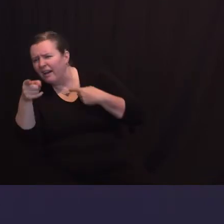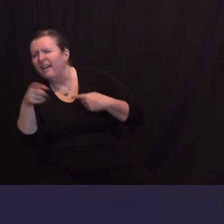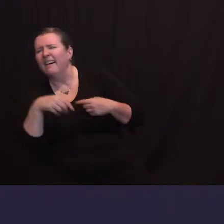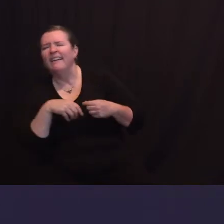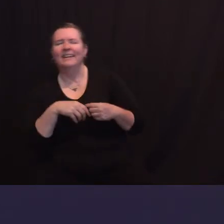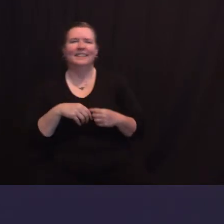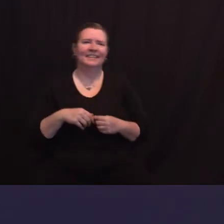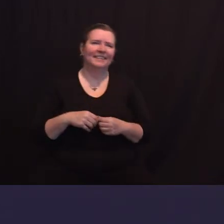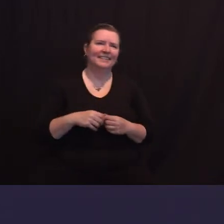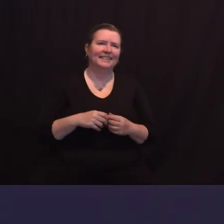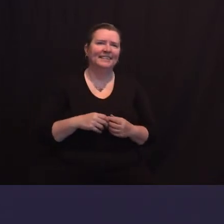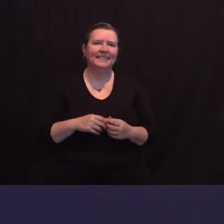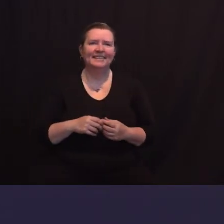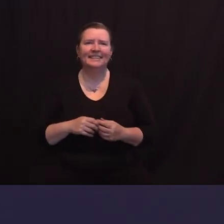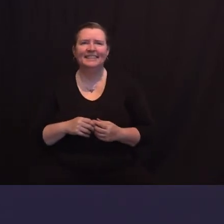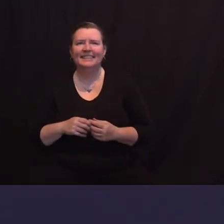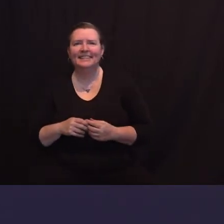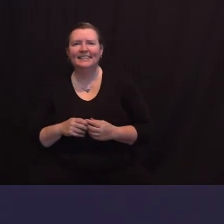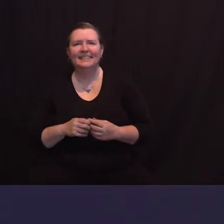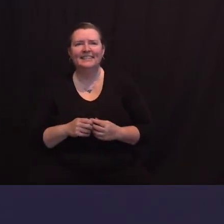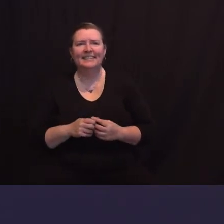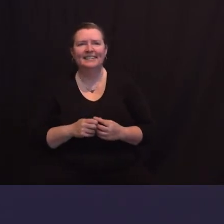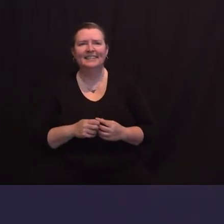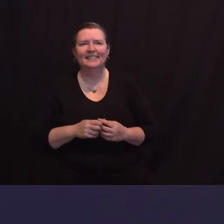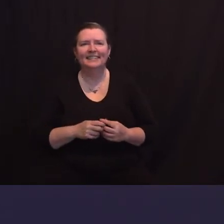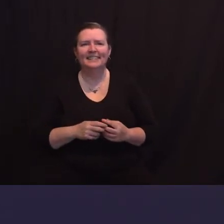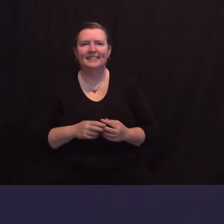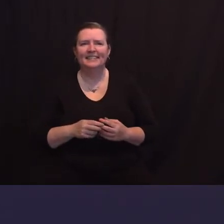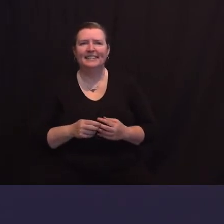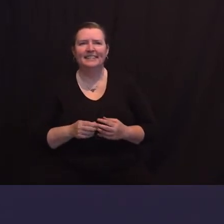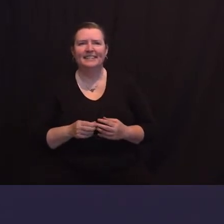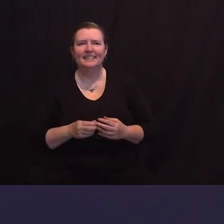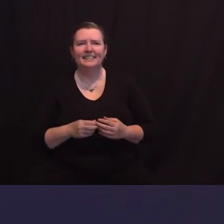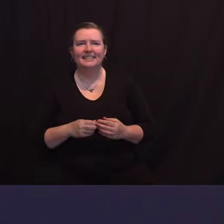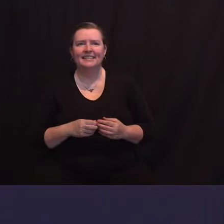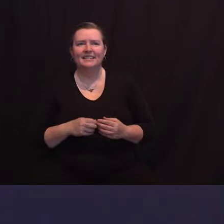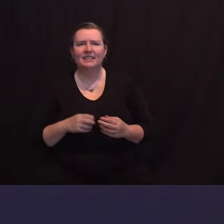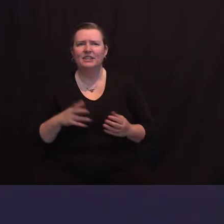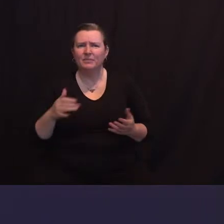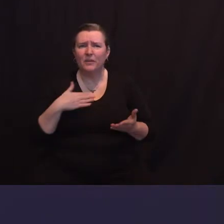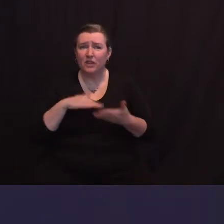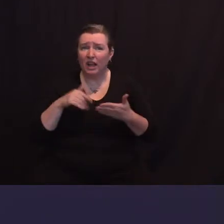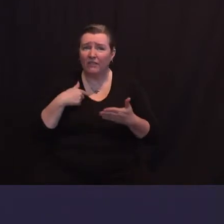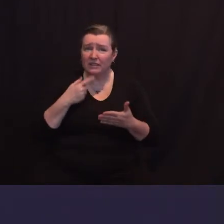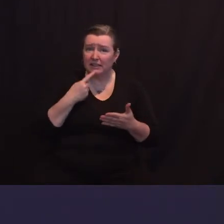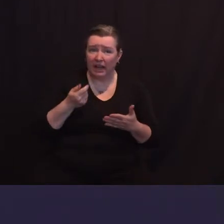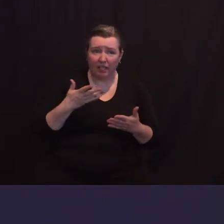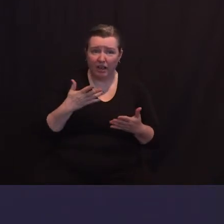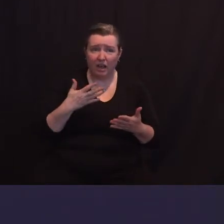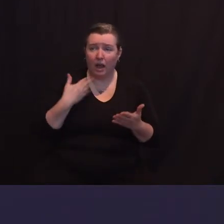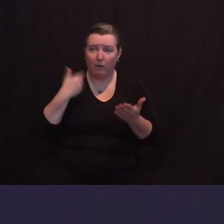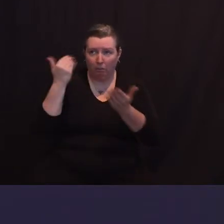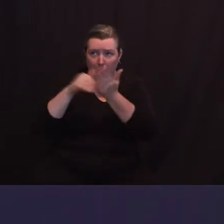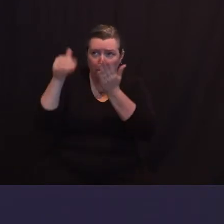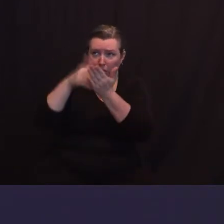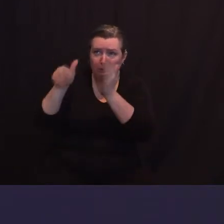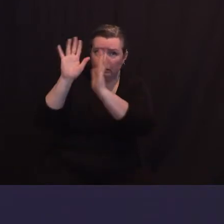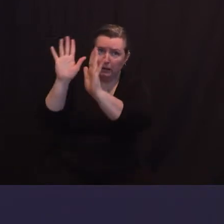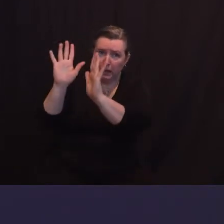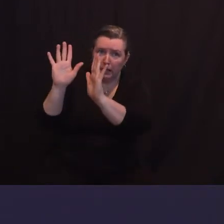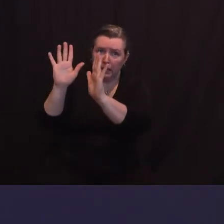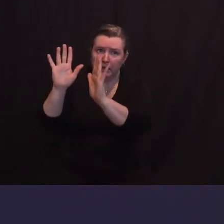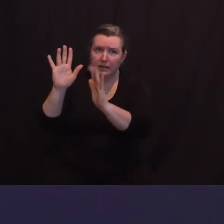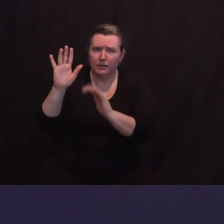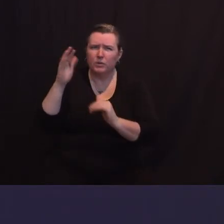Continuing the theme on access, and you answered some of these questions, so forgive me in advance for repeating this. As we acknowledge that the